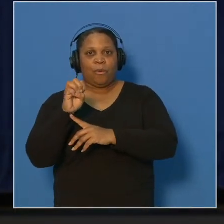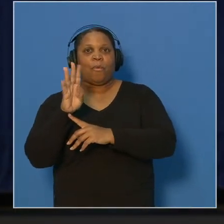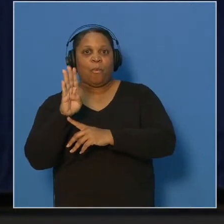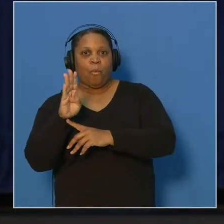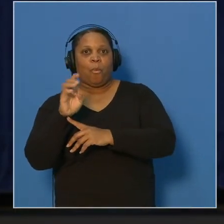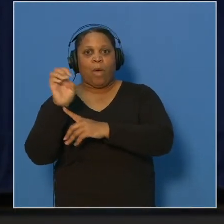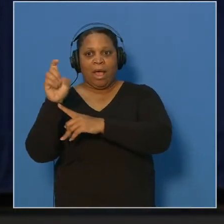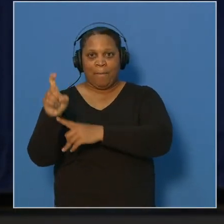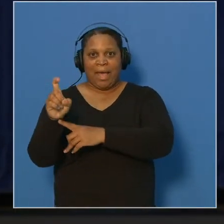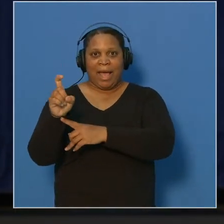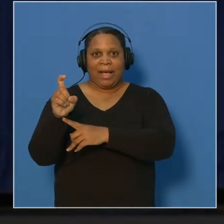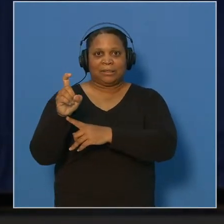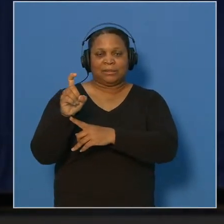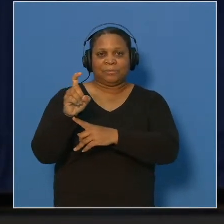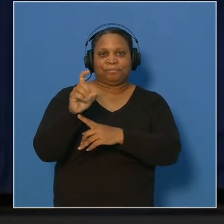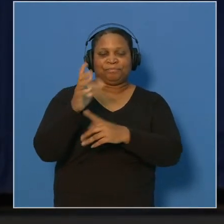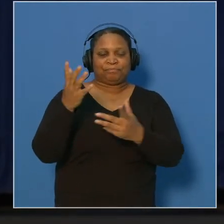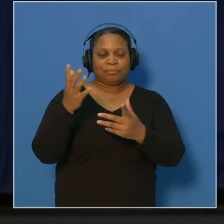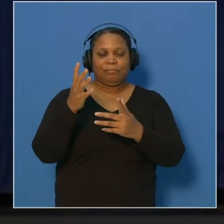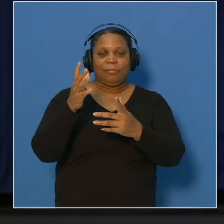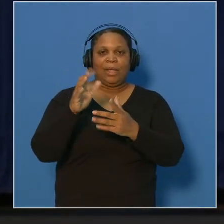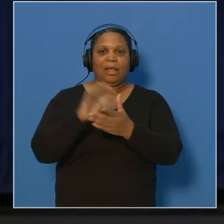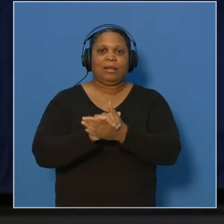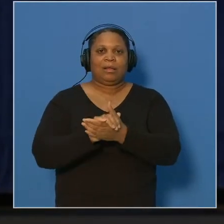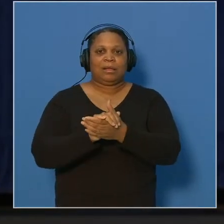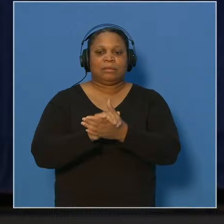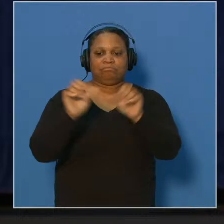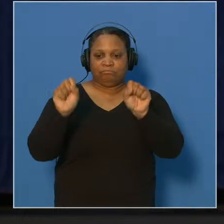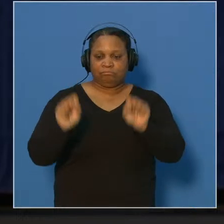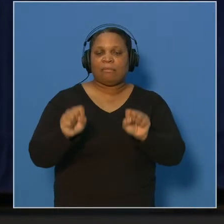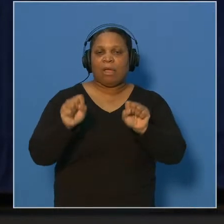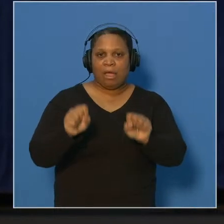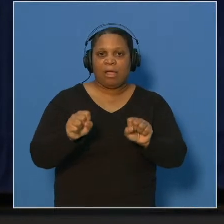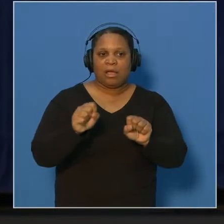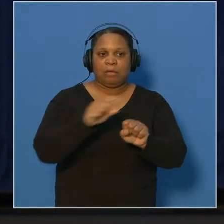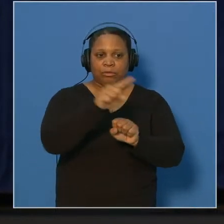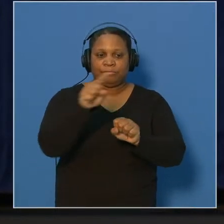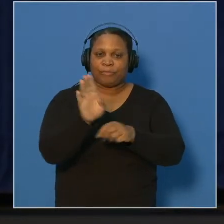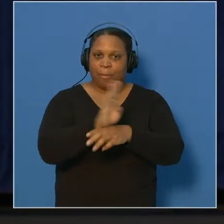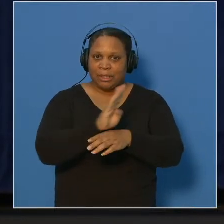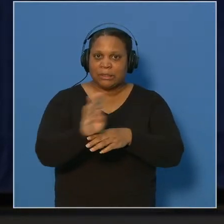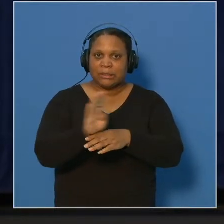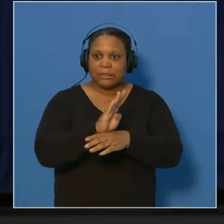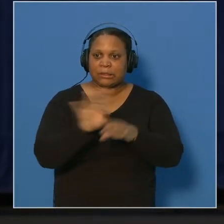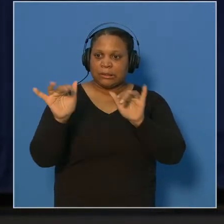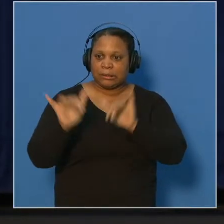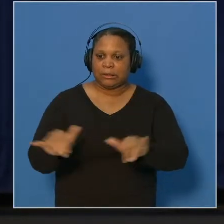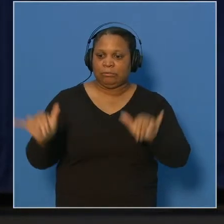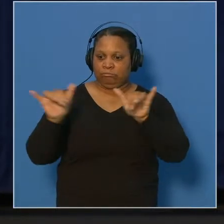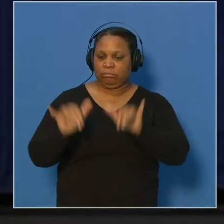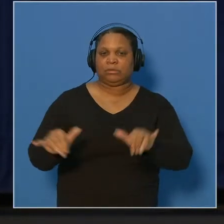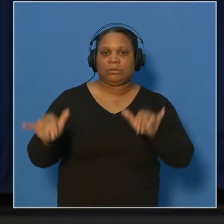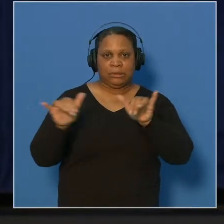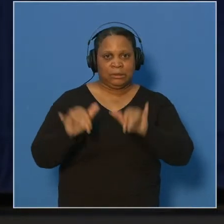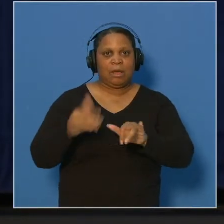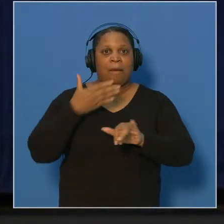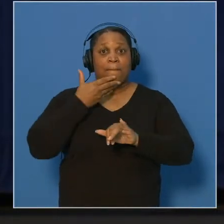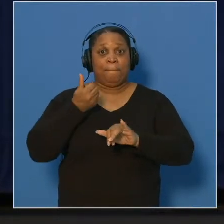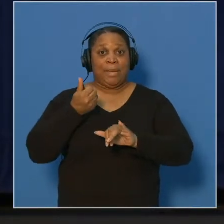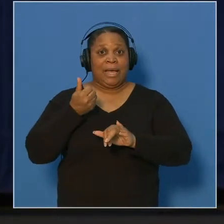internet-based video conferencing app. This will enable the people's business to be conducted while still maintaining